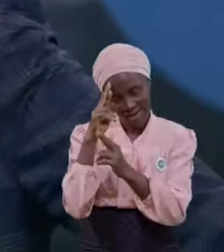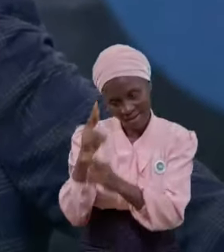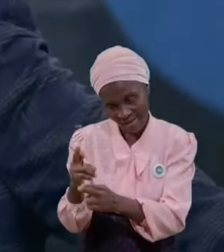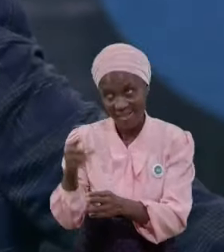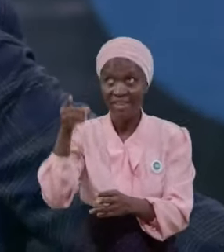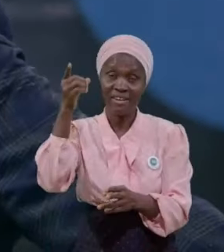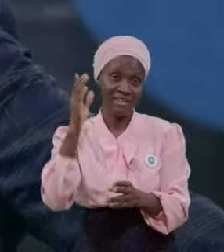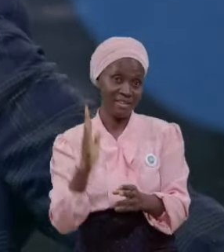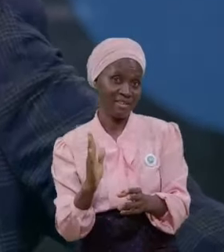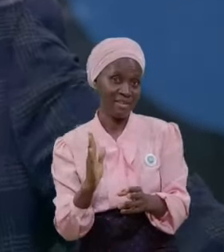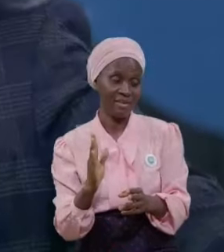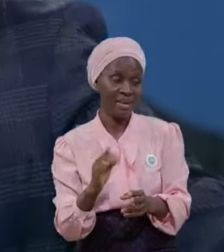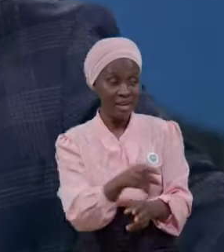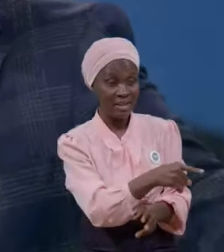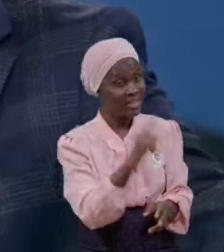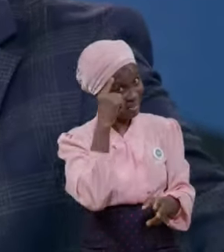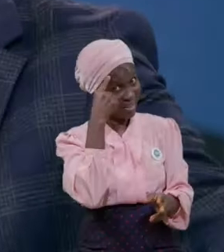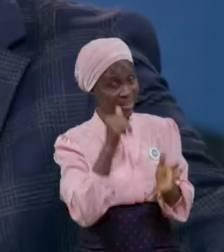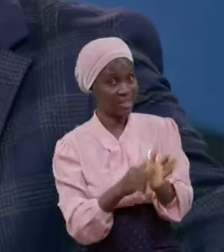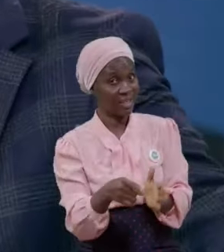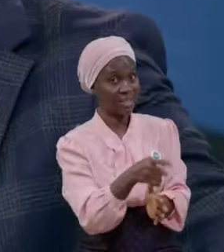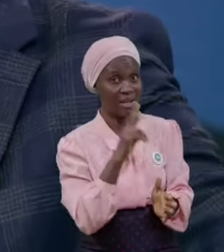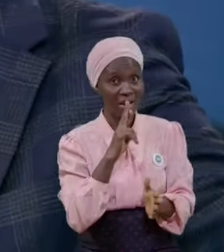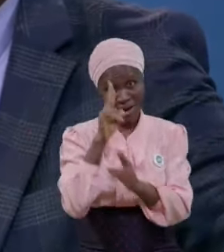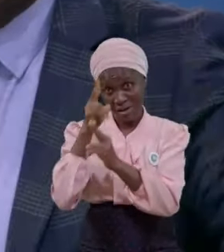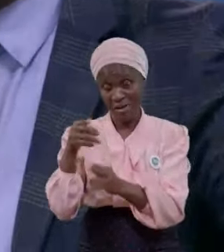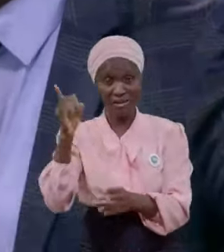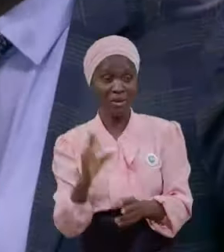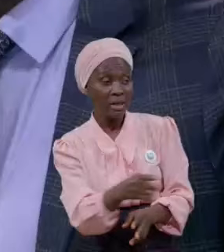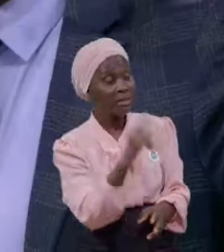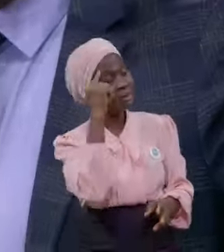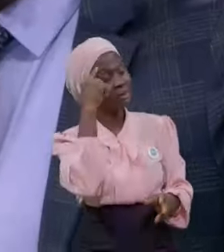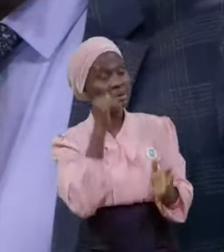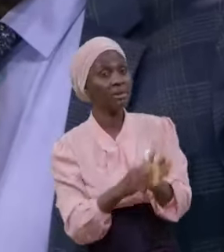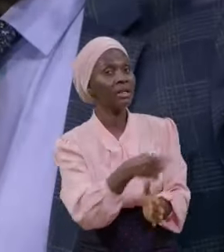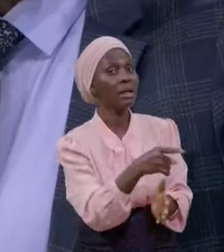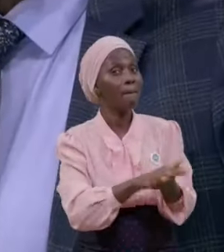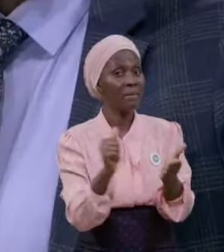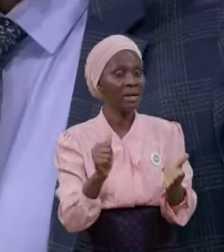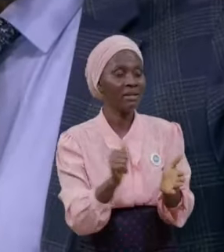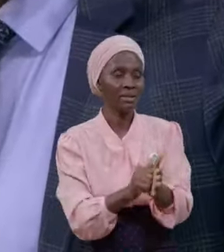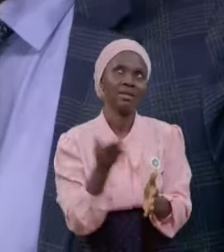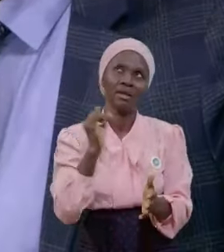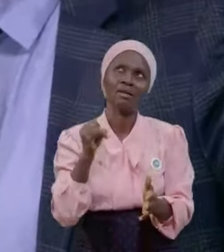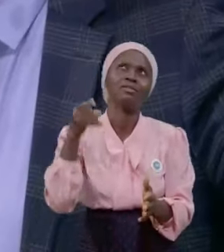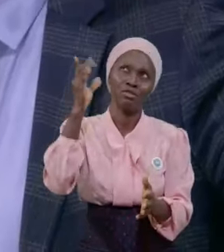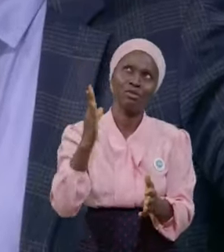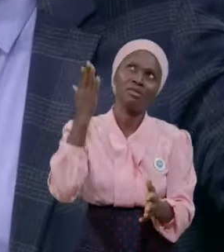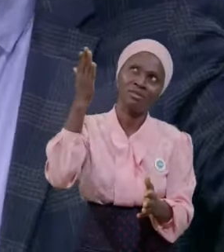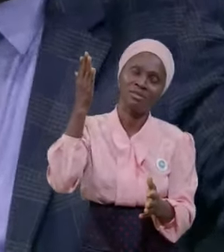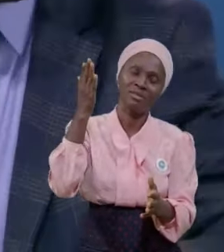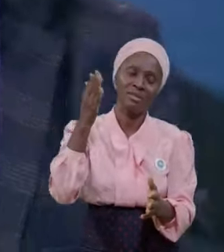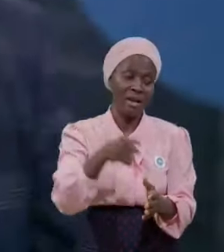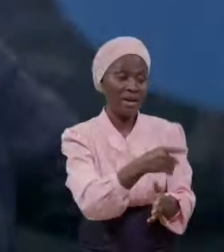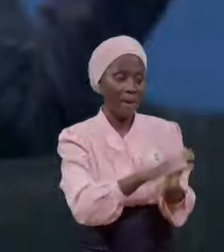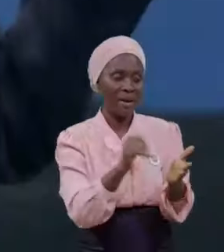They seek, they believe. They believe there is God. They believe there is one Lord in